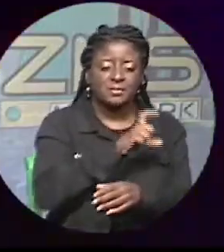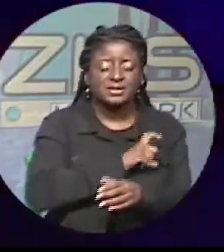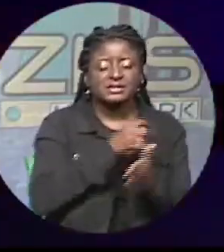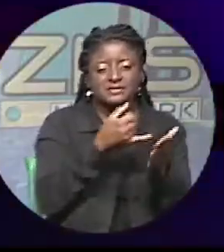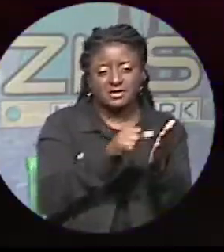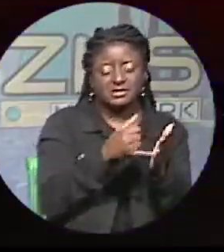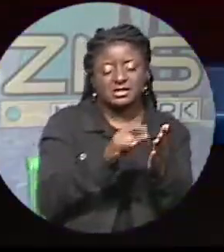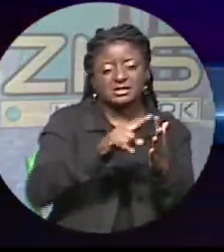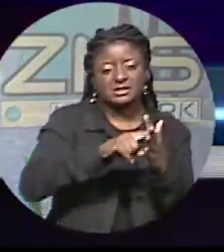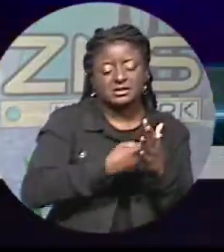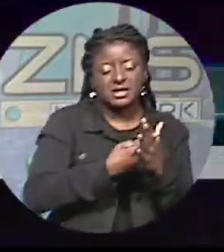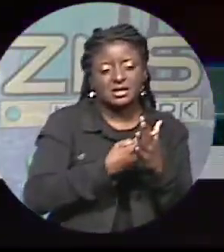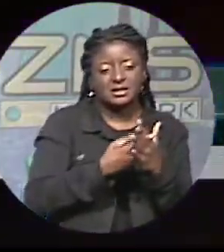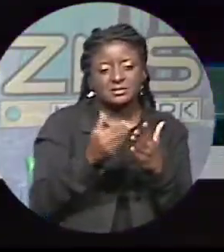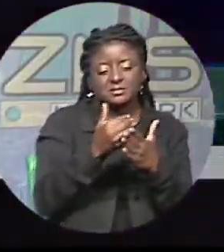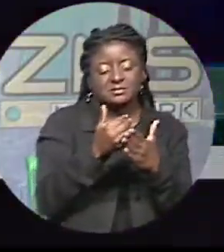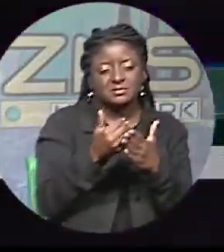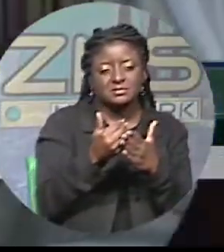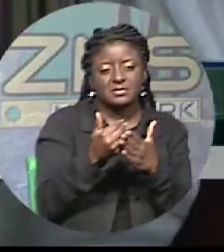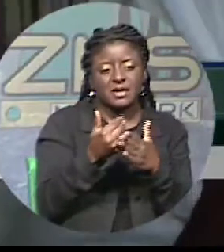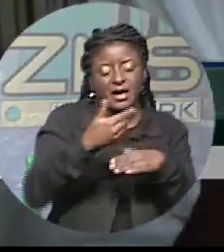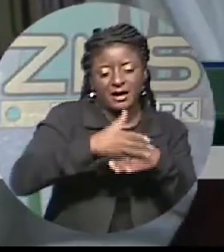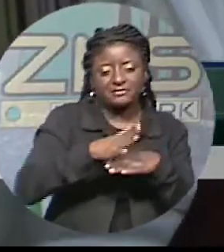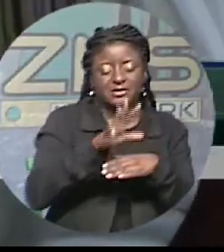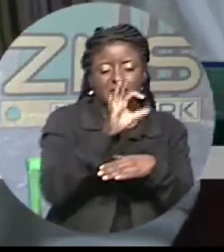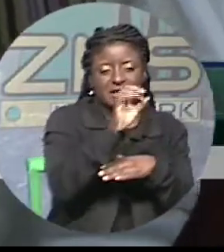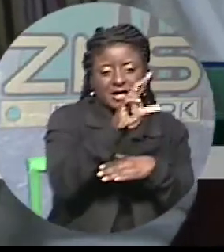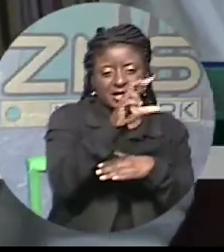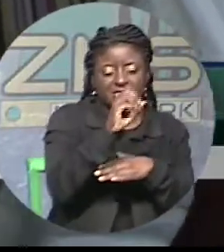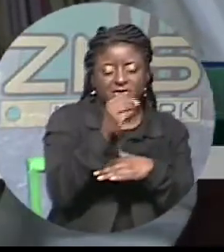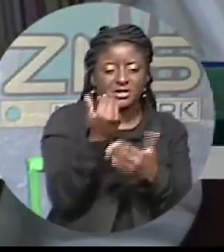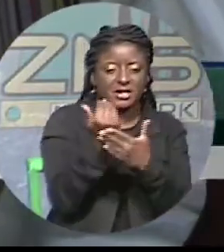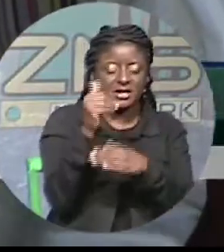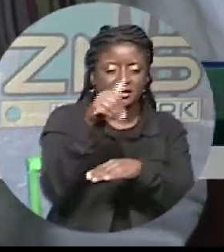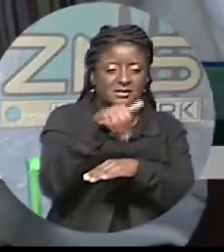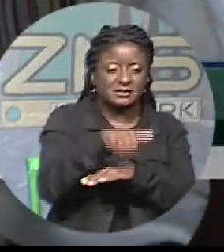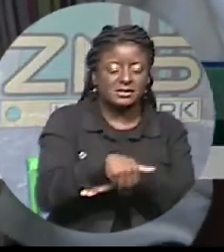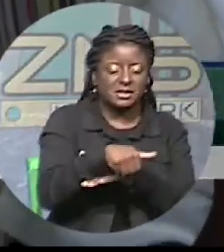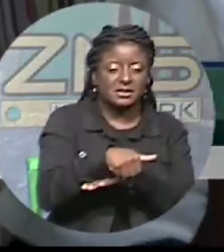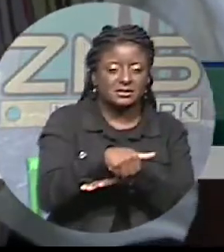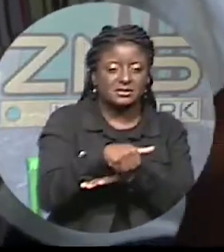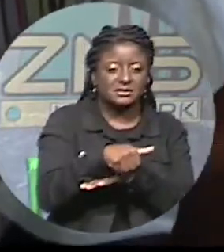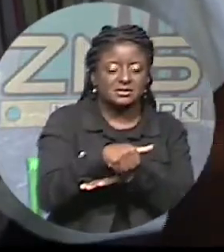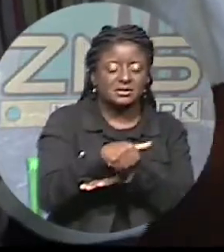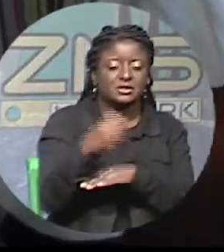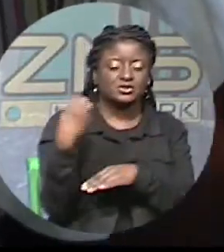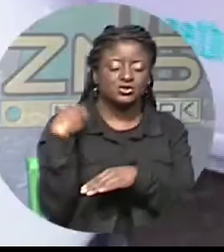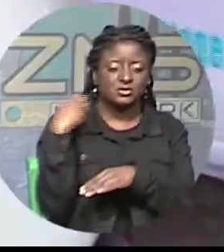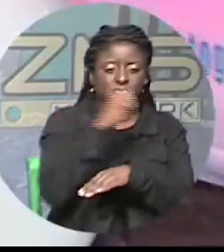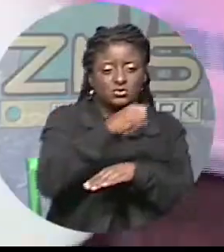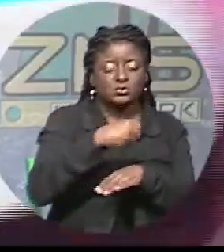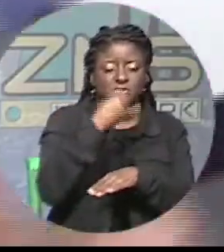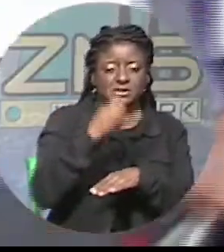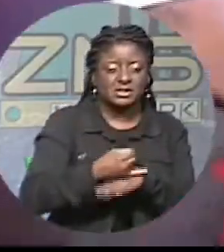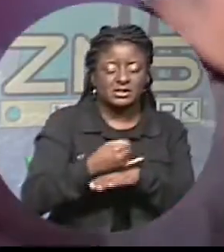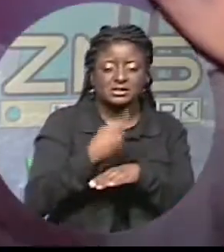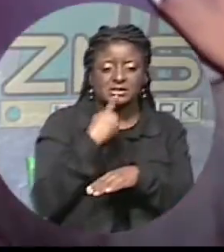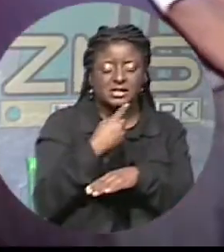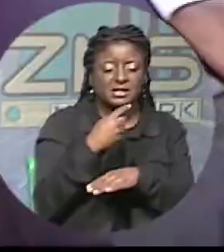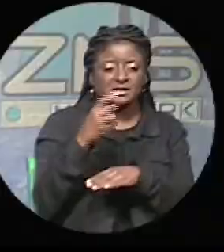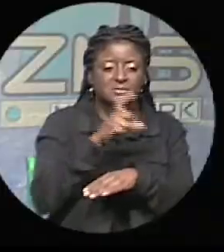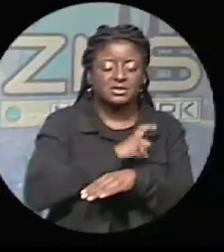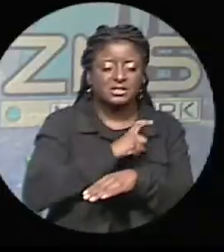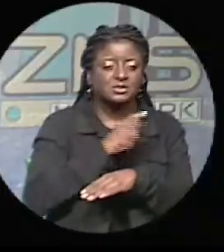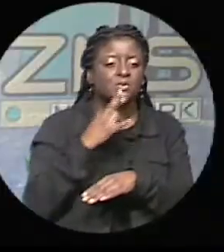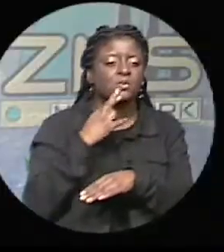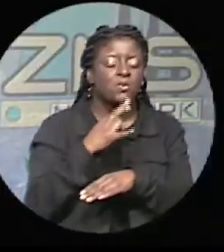investigations began shortly after 9:30 last evening when Chief Superintendent Paul Rowe says officers were informed of gunfire in